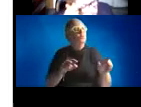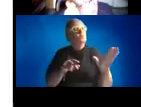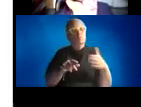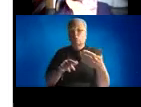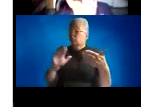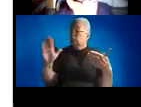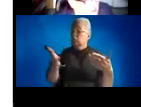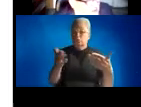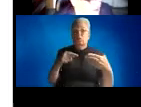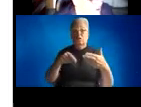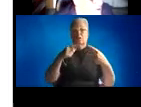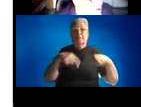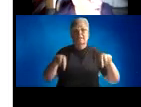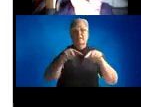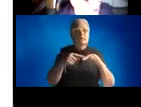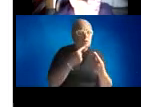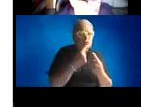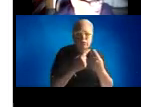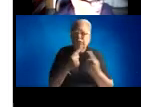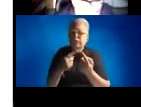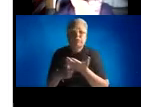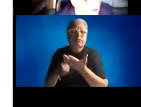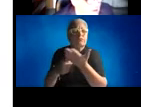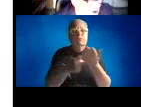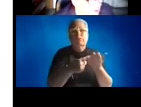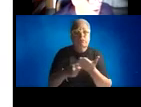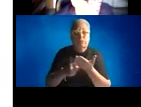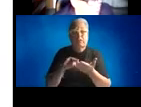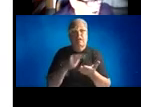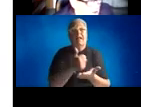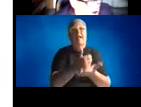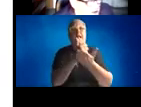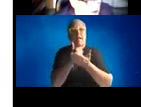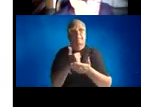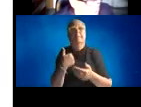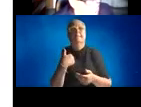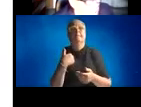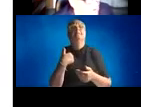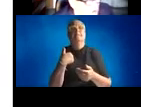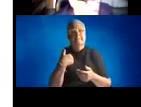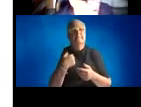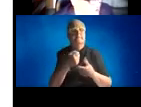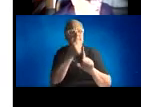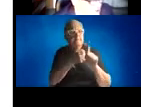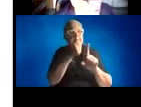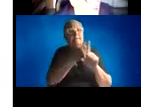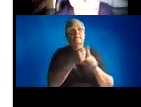everybody can use data in their advocacy when they go on the local radio, papers, local